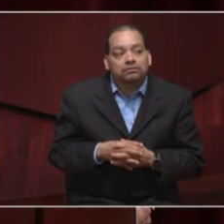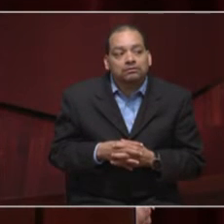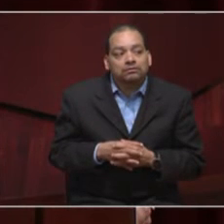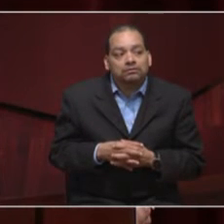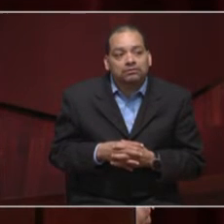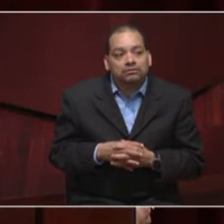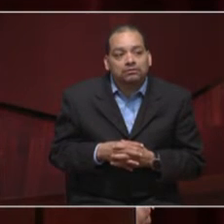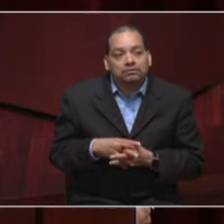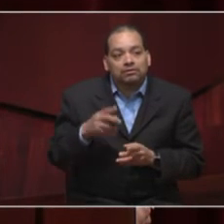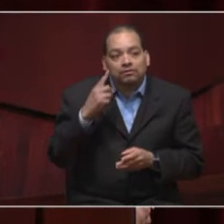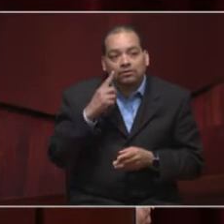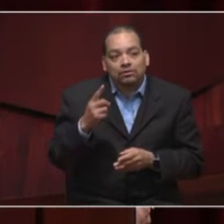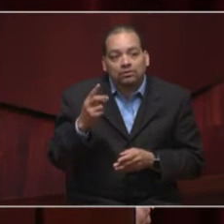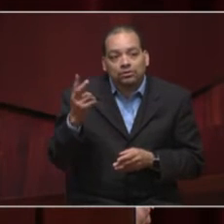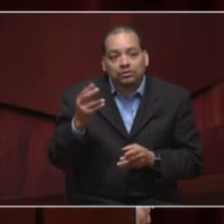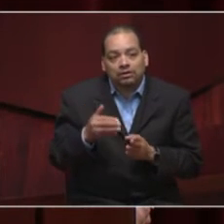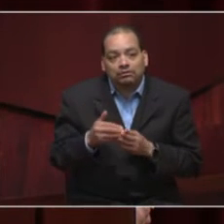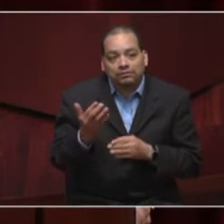for 2015.